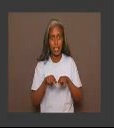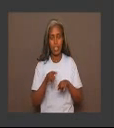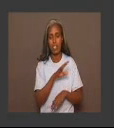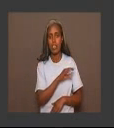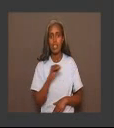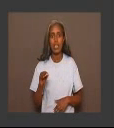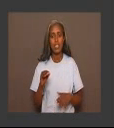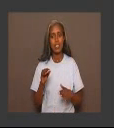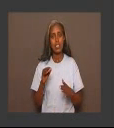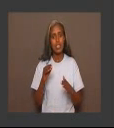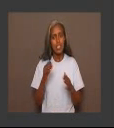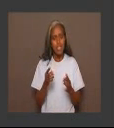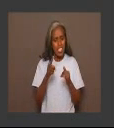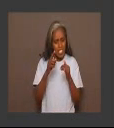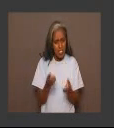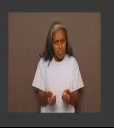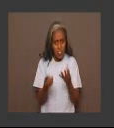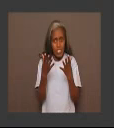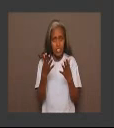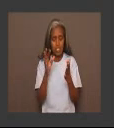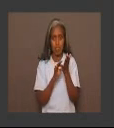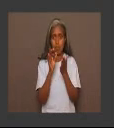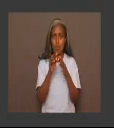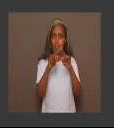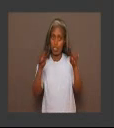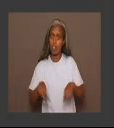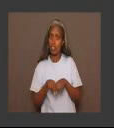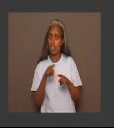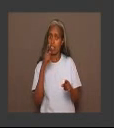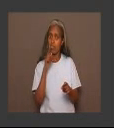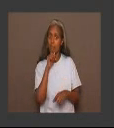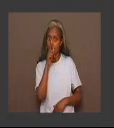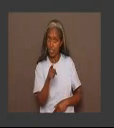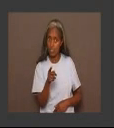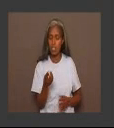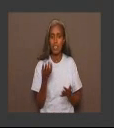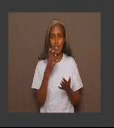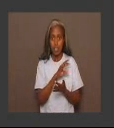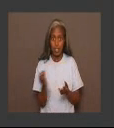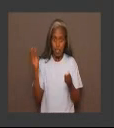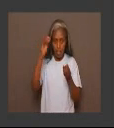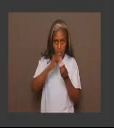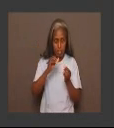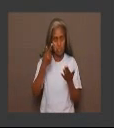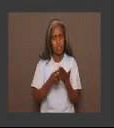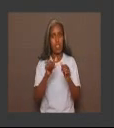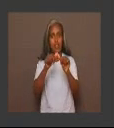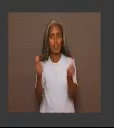number of rectangles, in fact, and then it adds up their